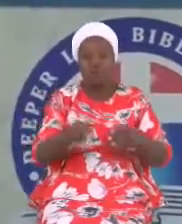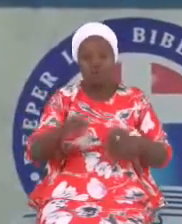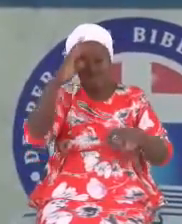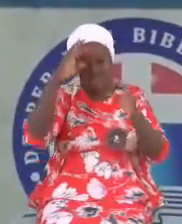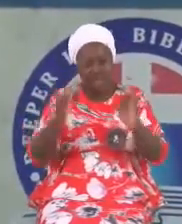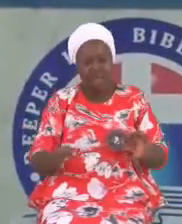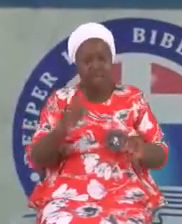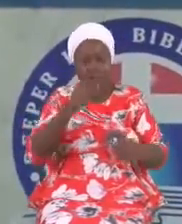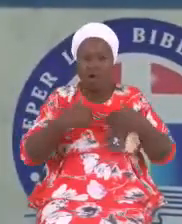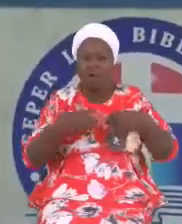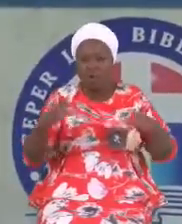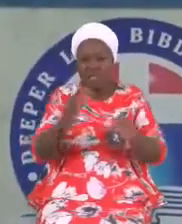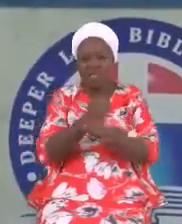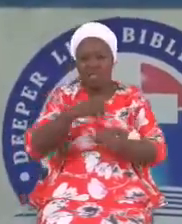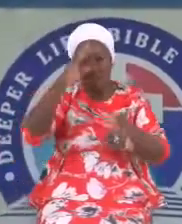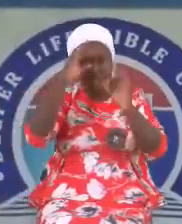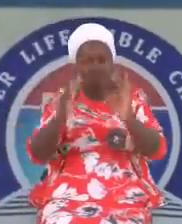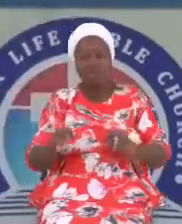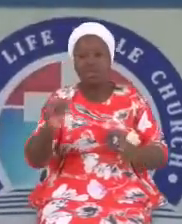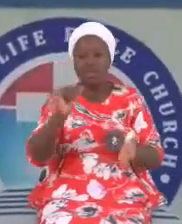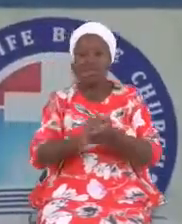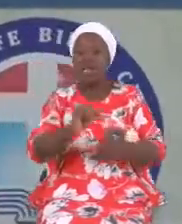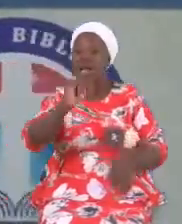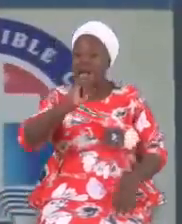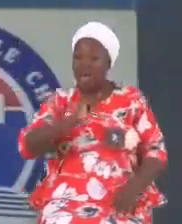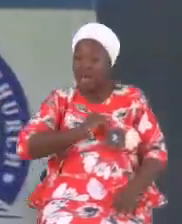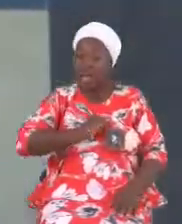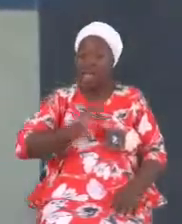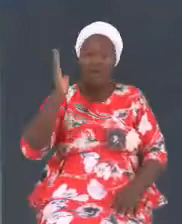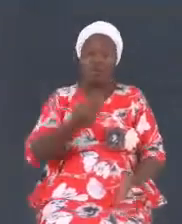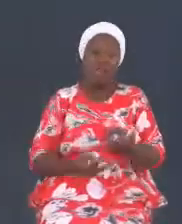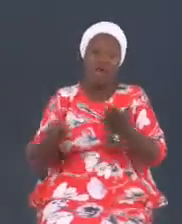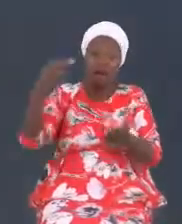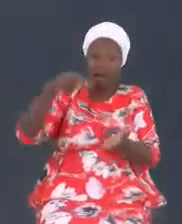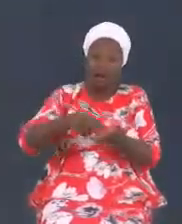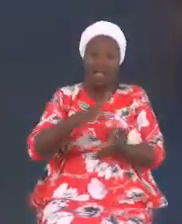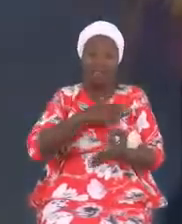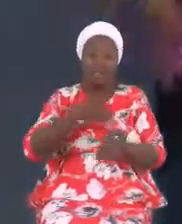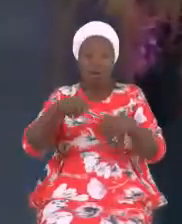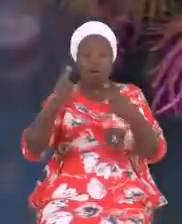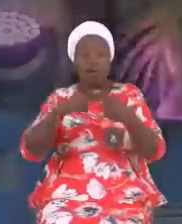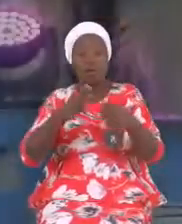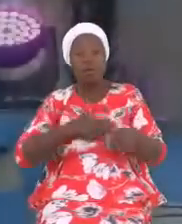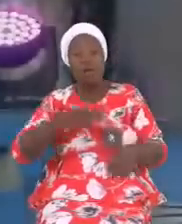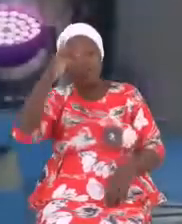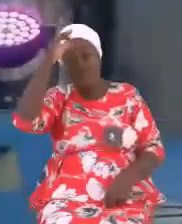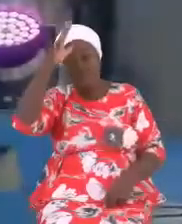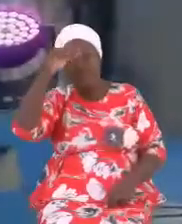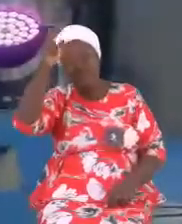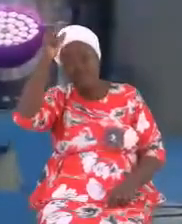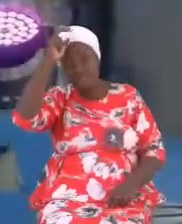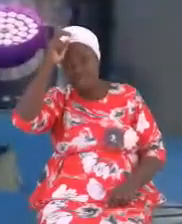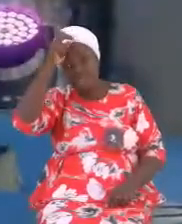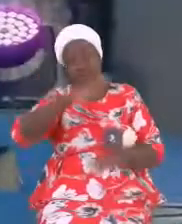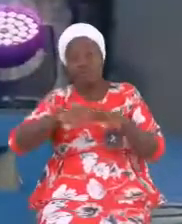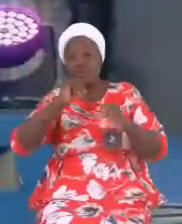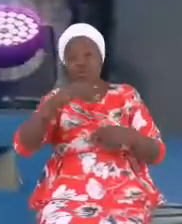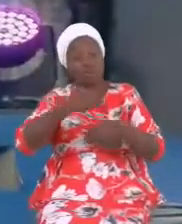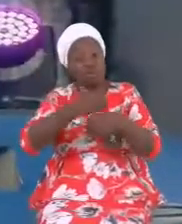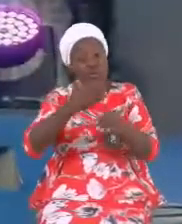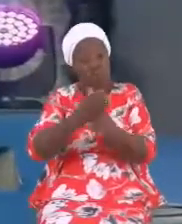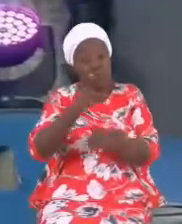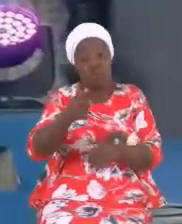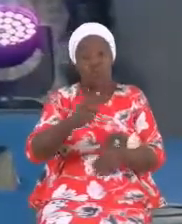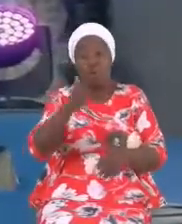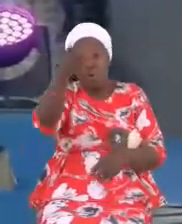taken a decision. I will arise and I will go to my father. Satan did not create you.